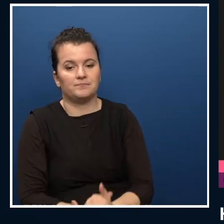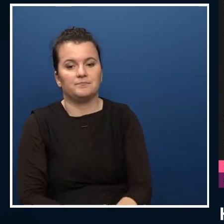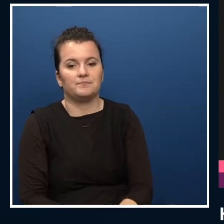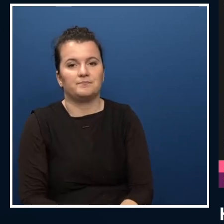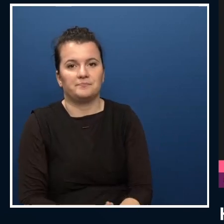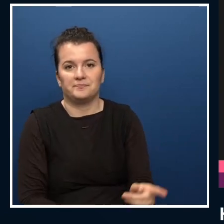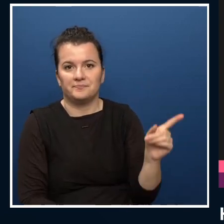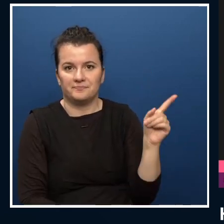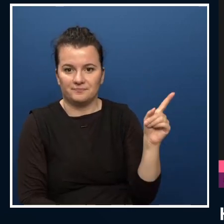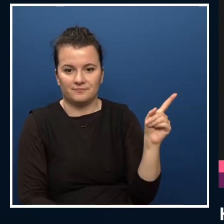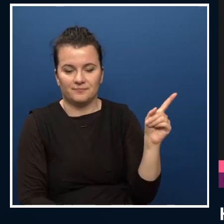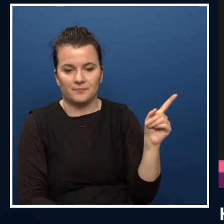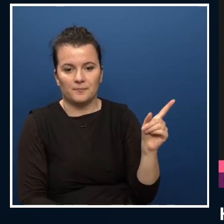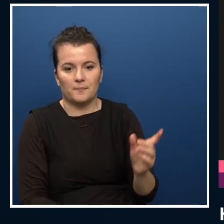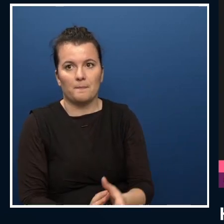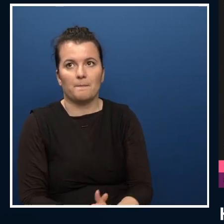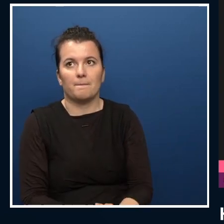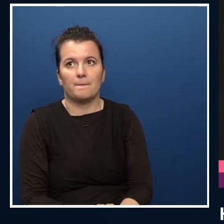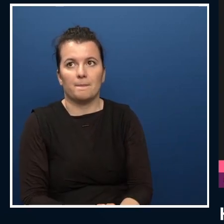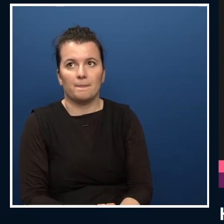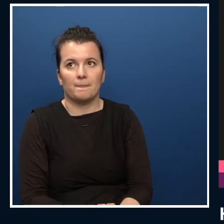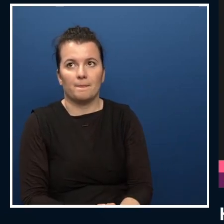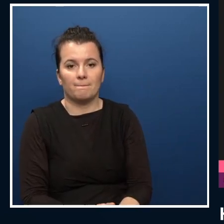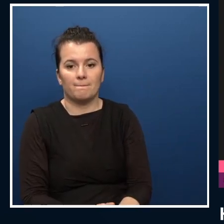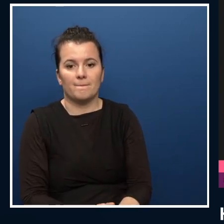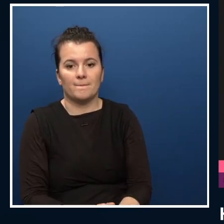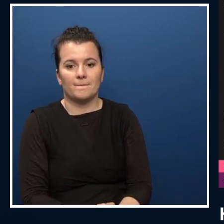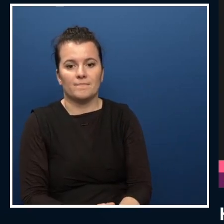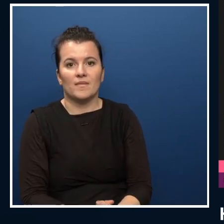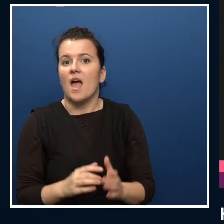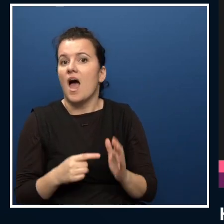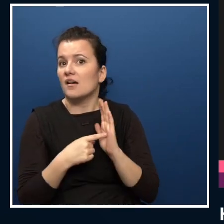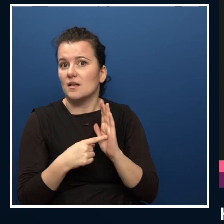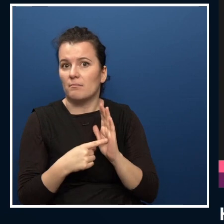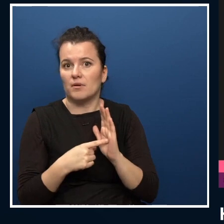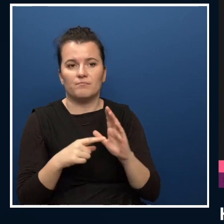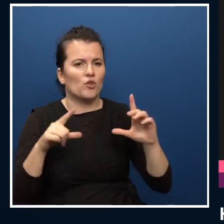if someone requests a picture from me from one